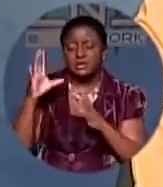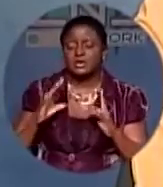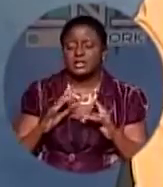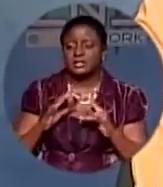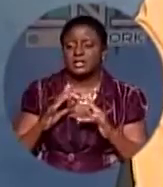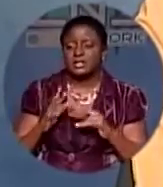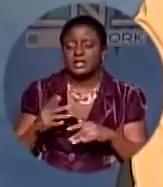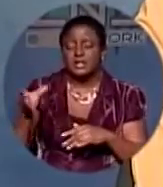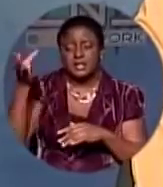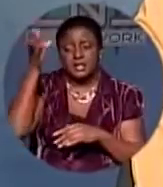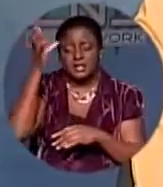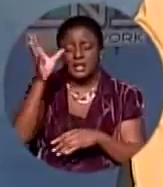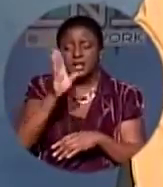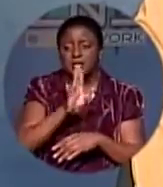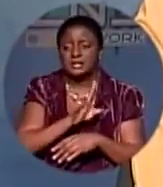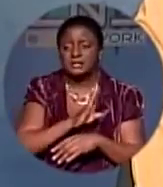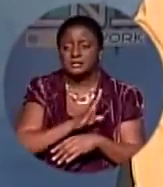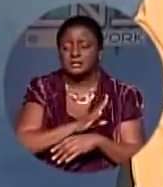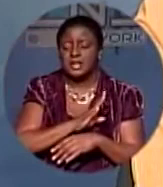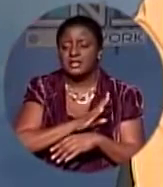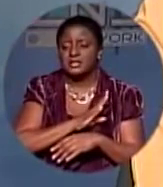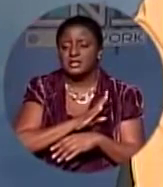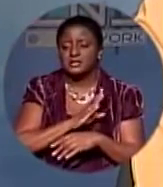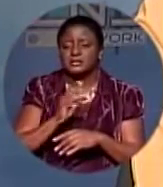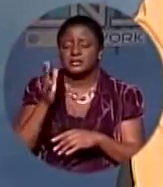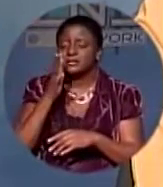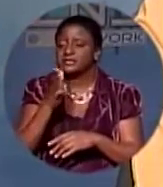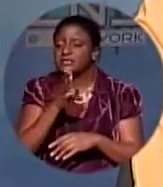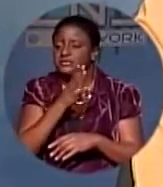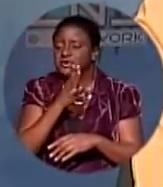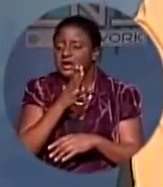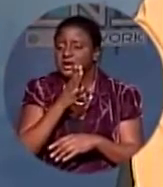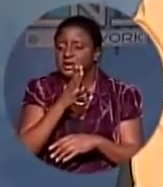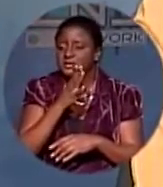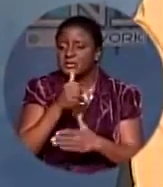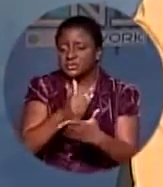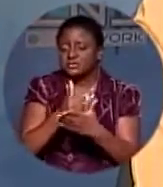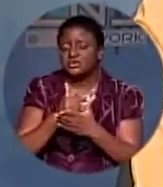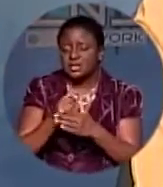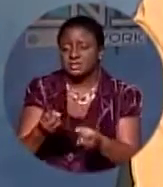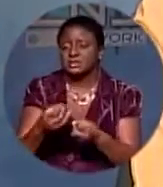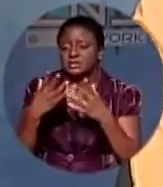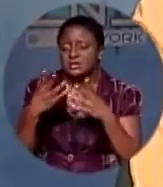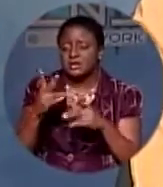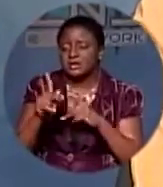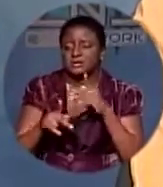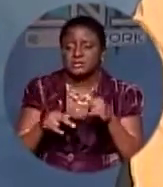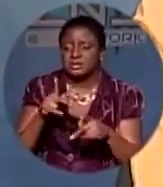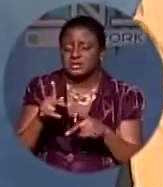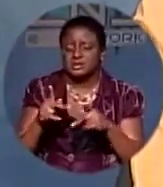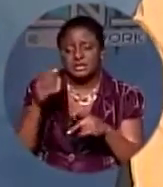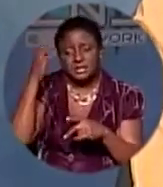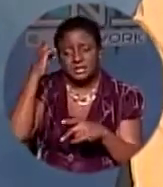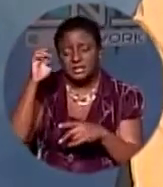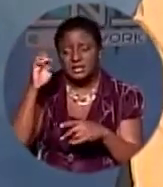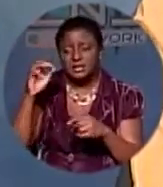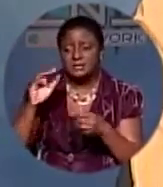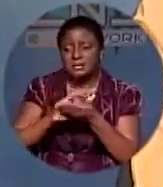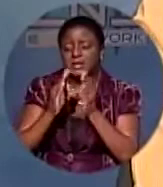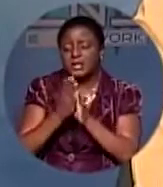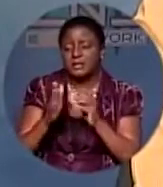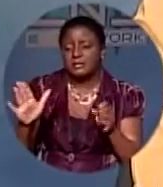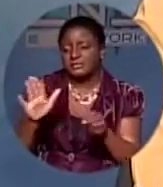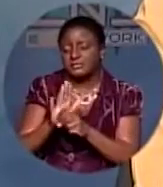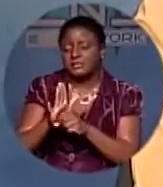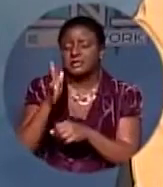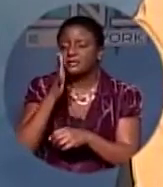hit with tourists. Bethel, who started with a love for growing produce, eventually became a full-fledged farmer. Now the agribusinessman